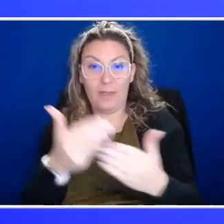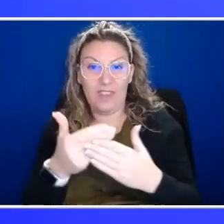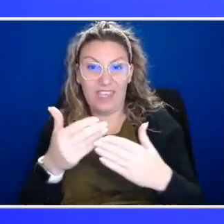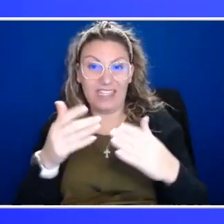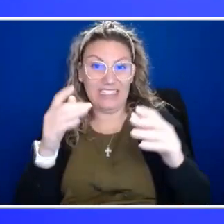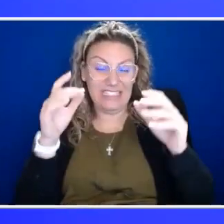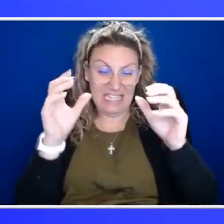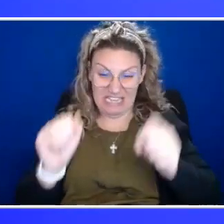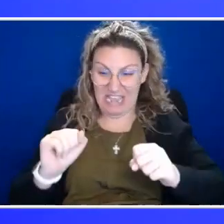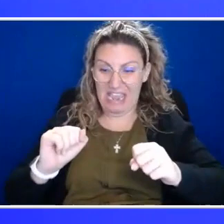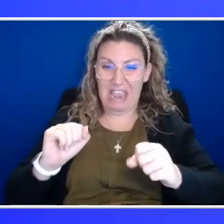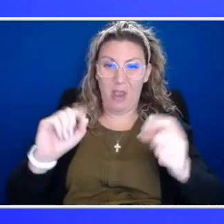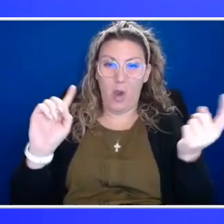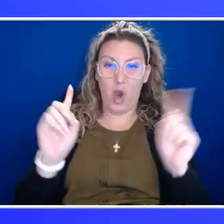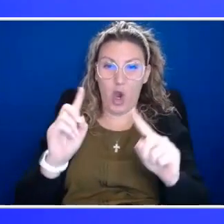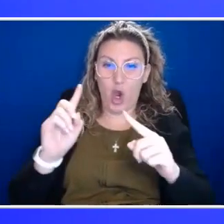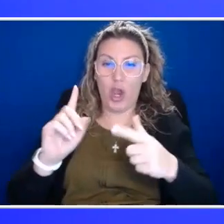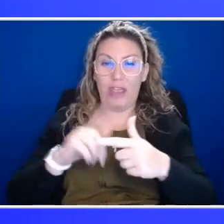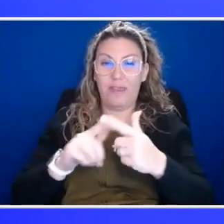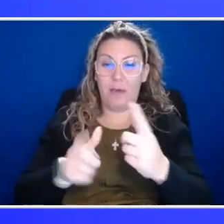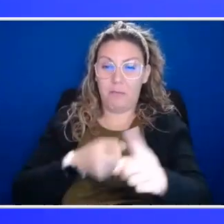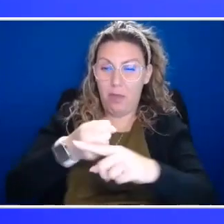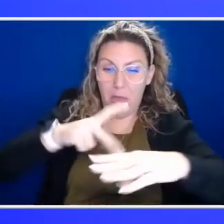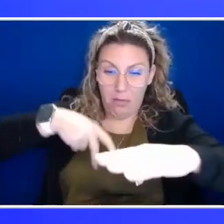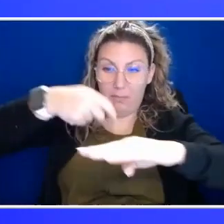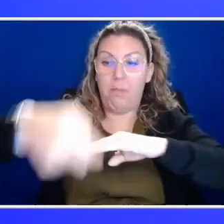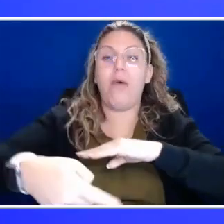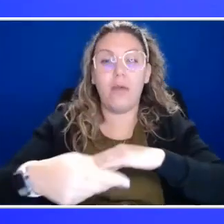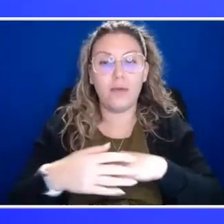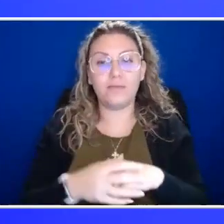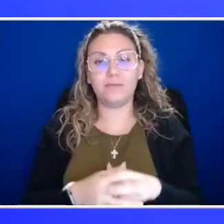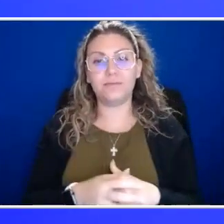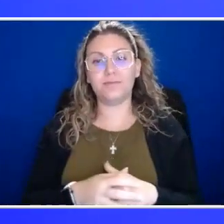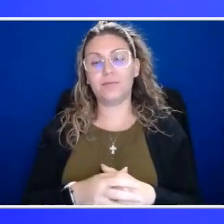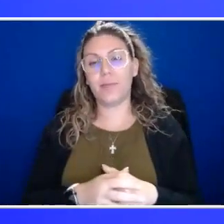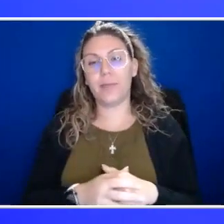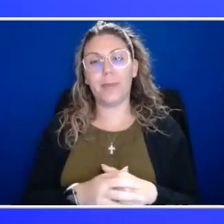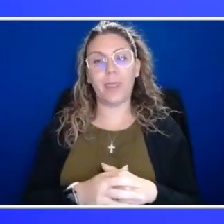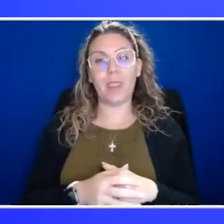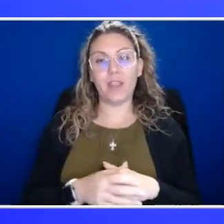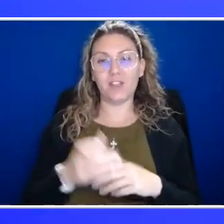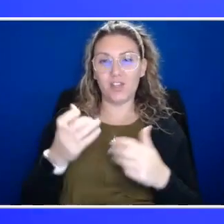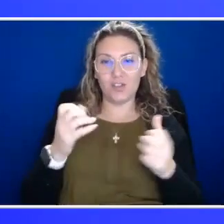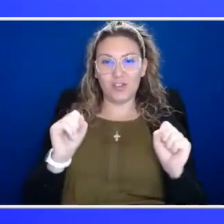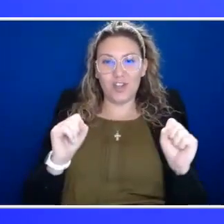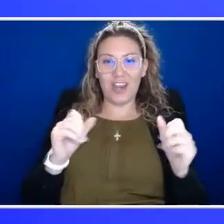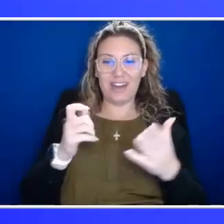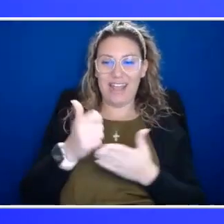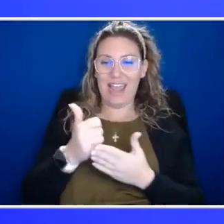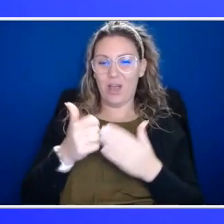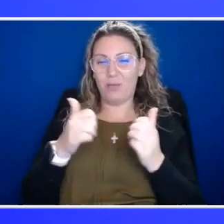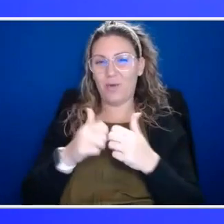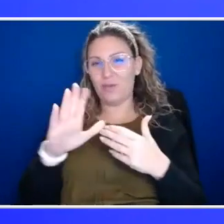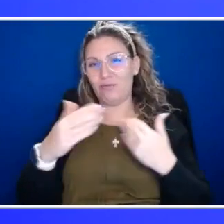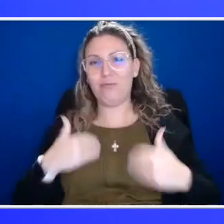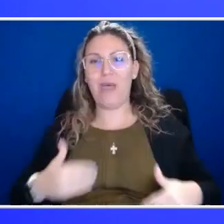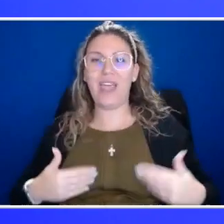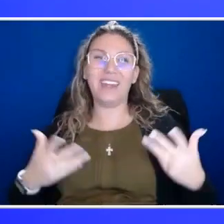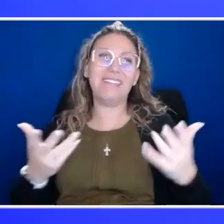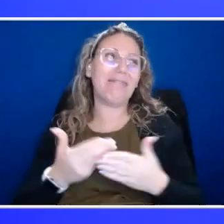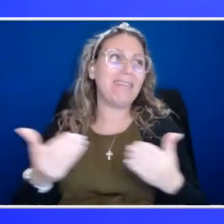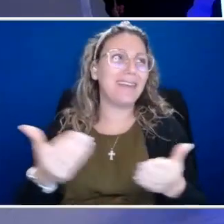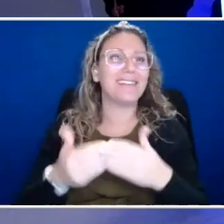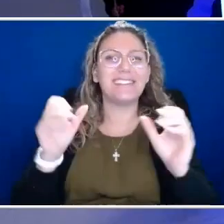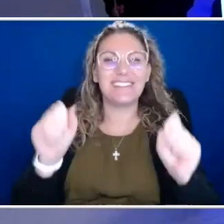those things as they fall with us. And so certainly trying to cushion that fall with the pieces of your body that really can handle